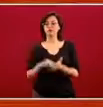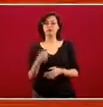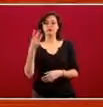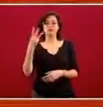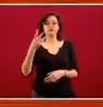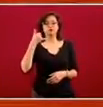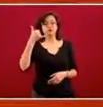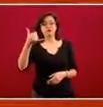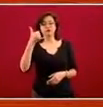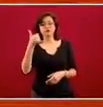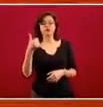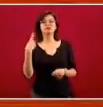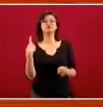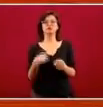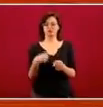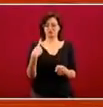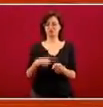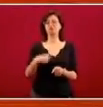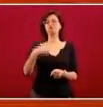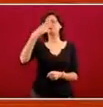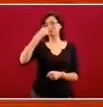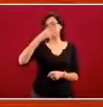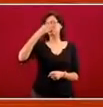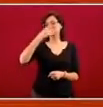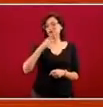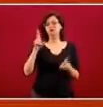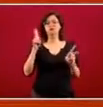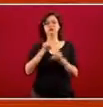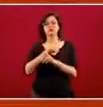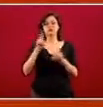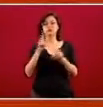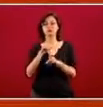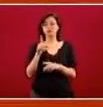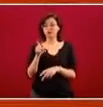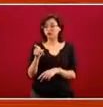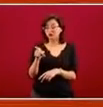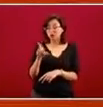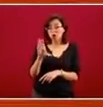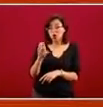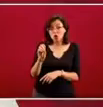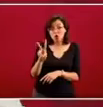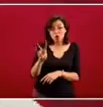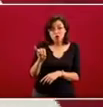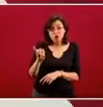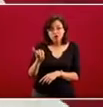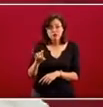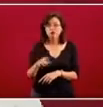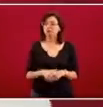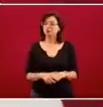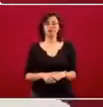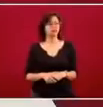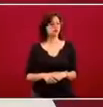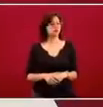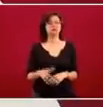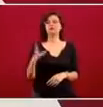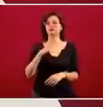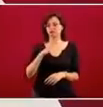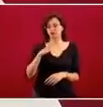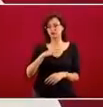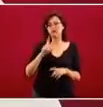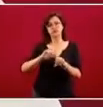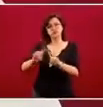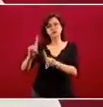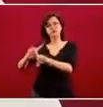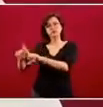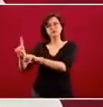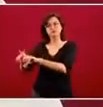So, out of the 5,000, 4,000 are related to respiratory diseases,